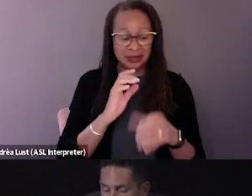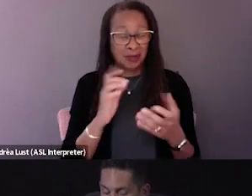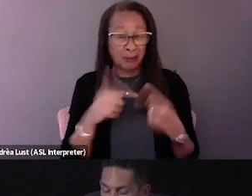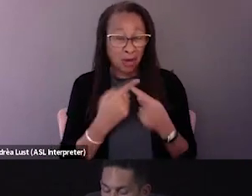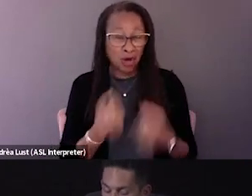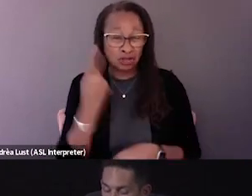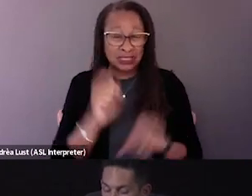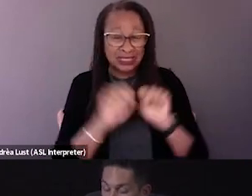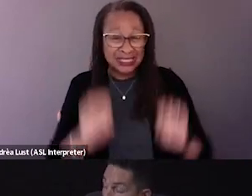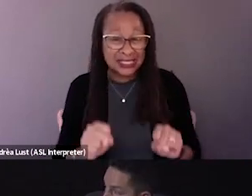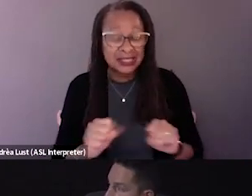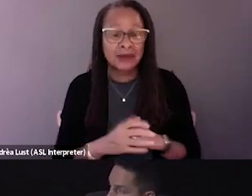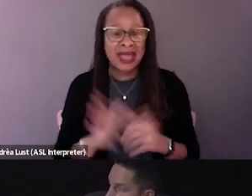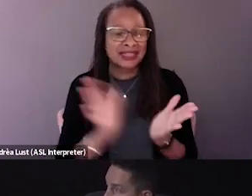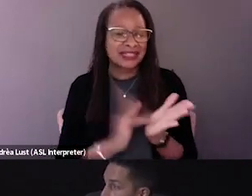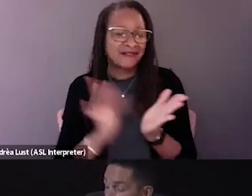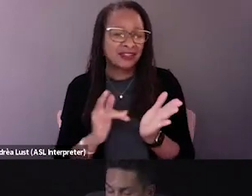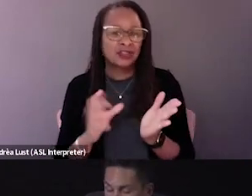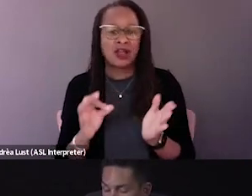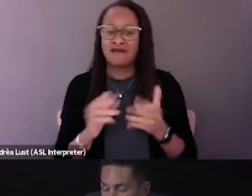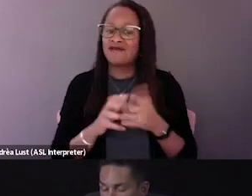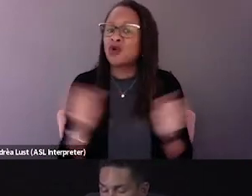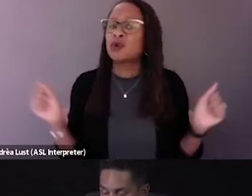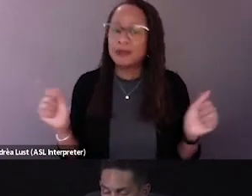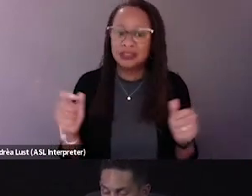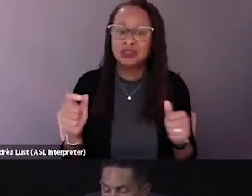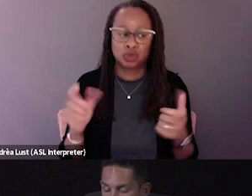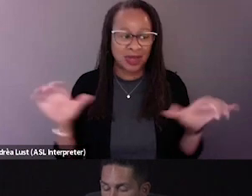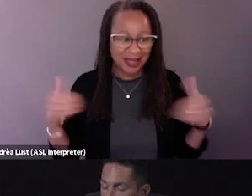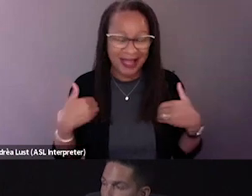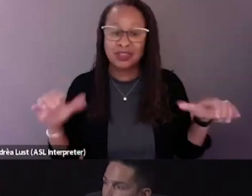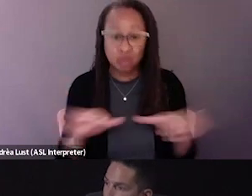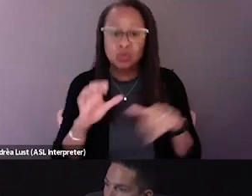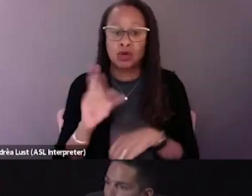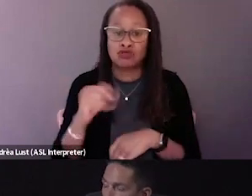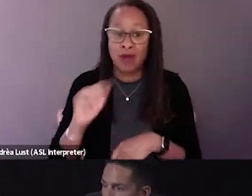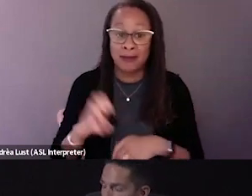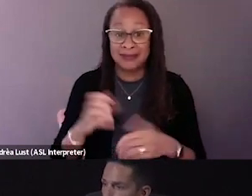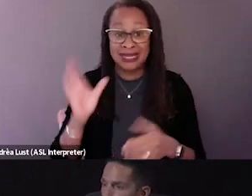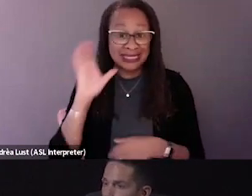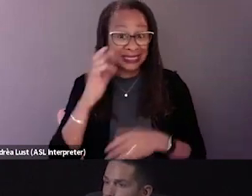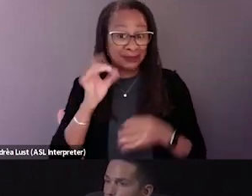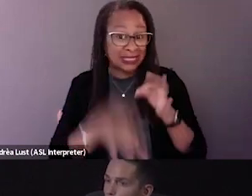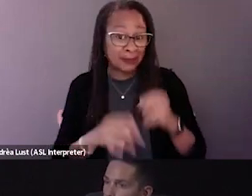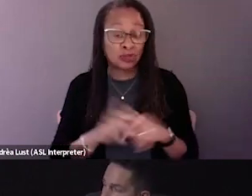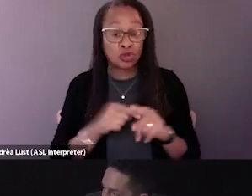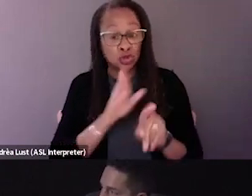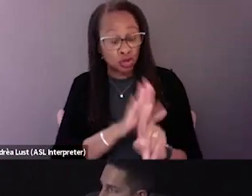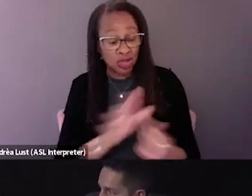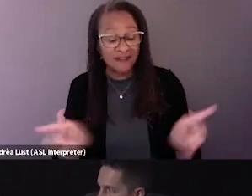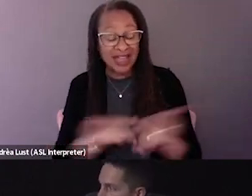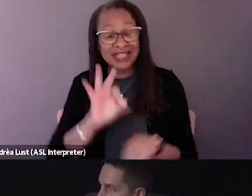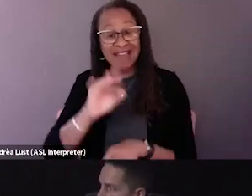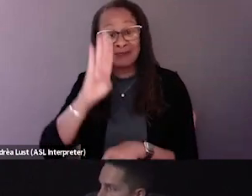system and taking advantage of vulnerabilities to commit a crime. Sounds pretty simple. To you, as a former FBI agent, are there